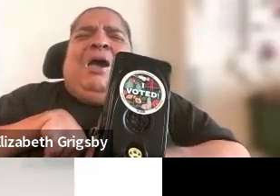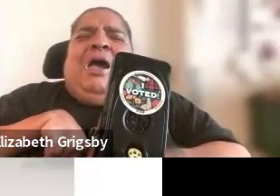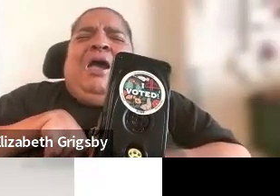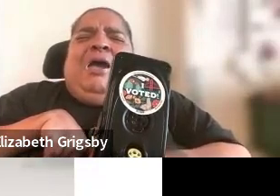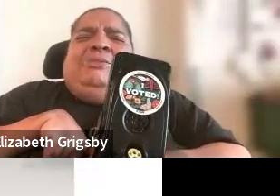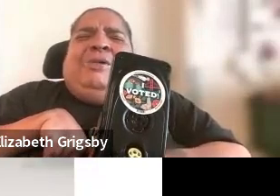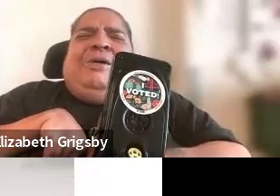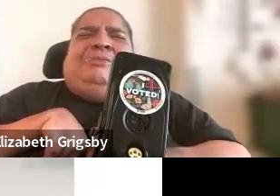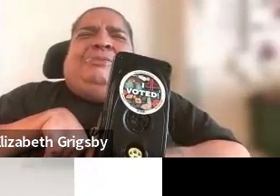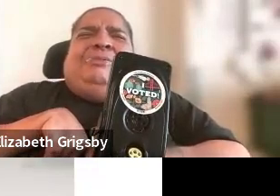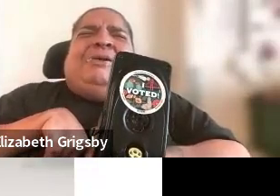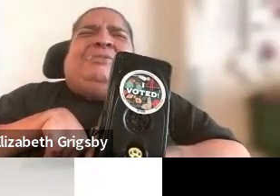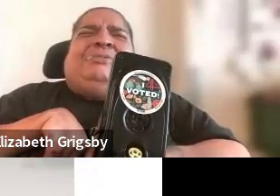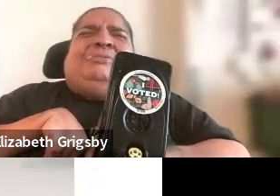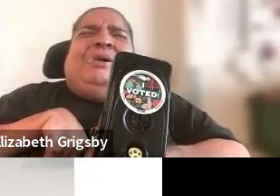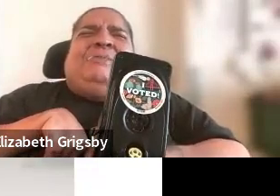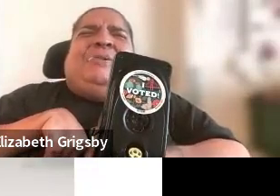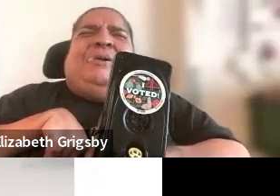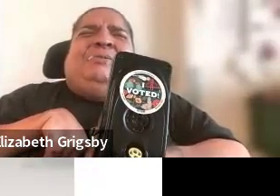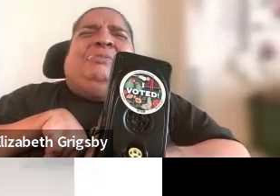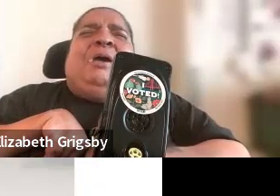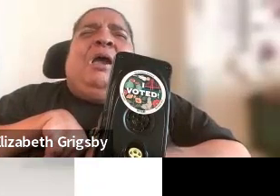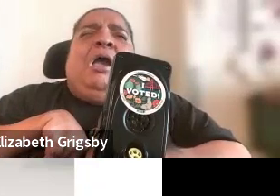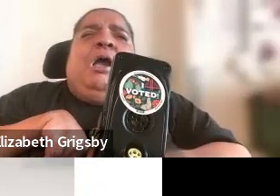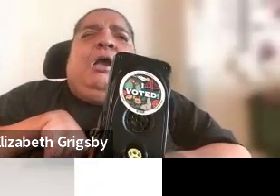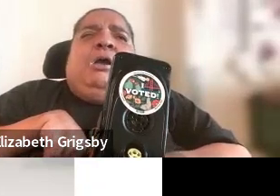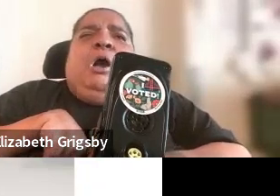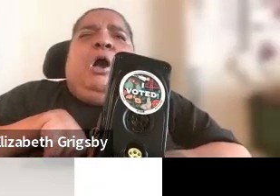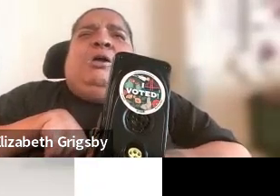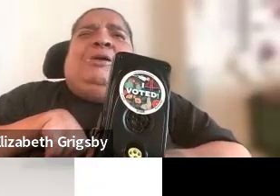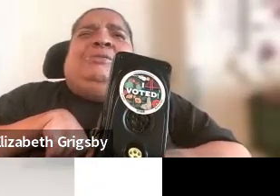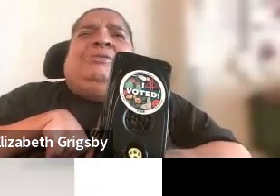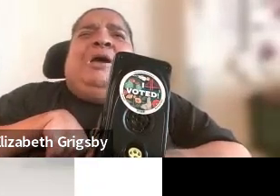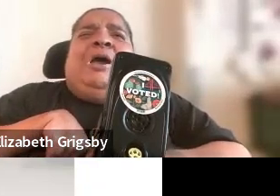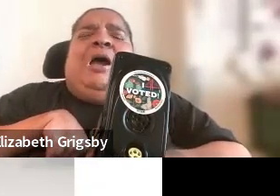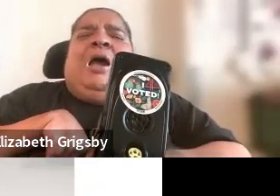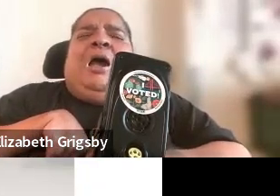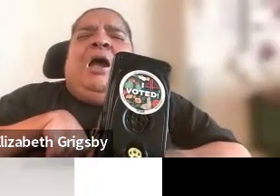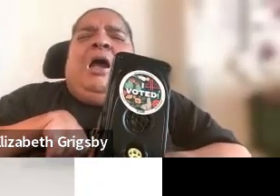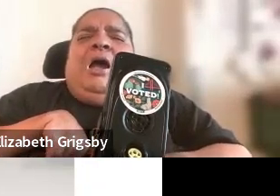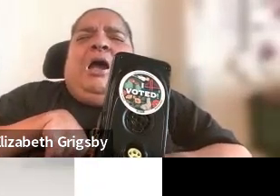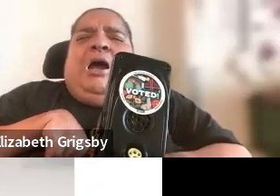knows that the next step is calling